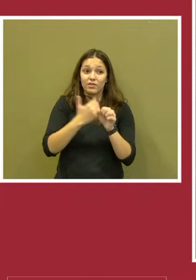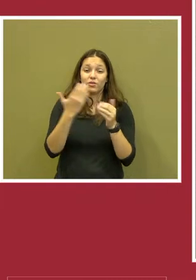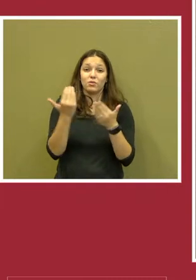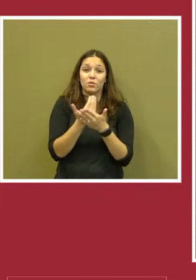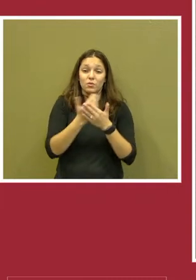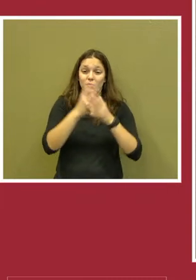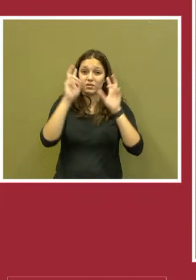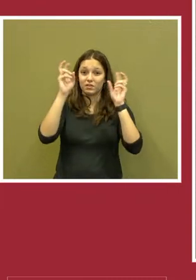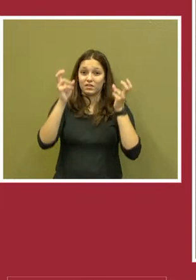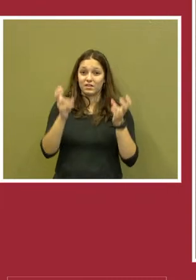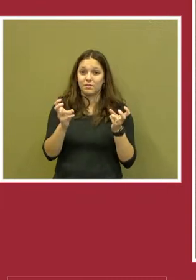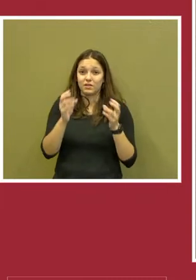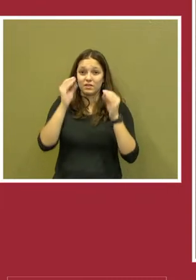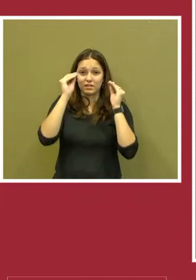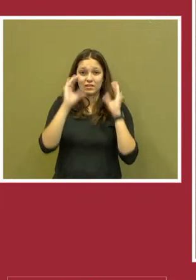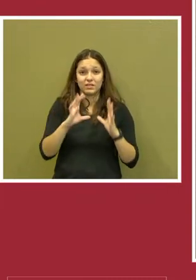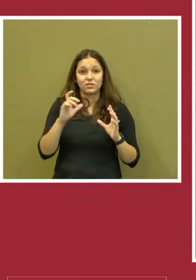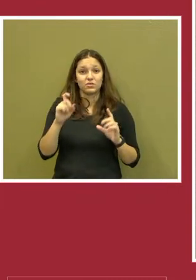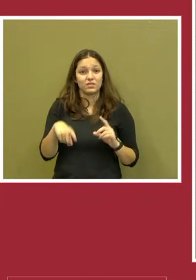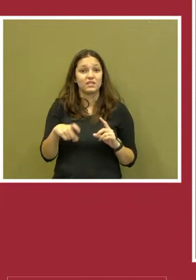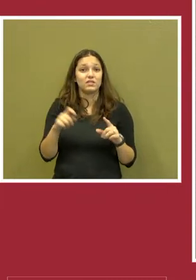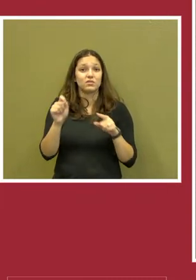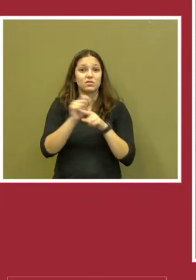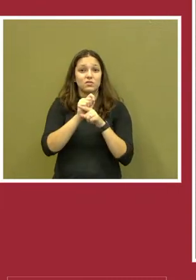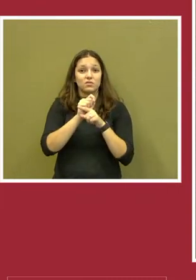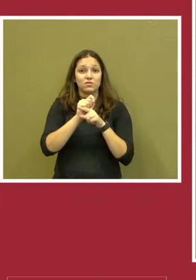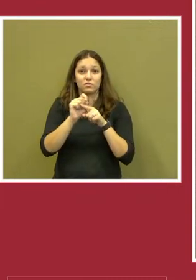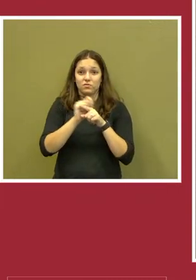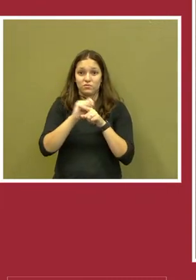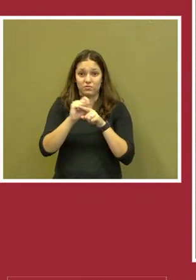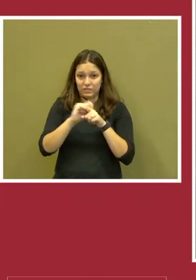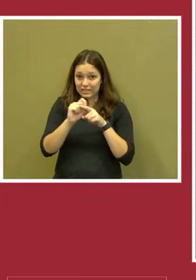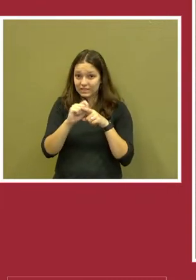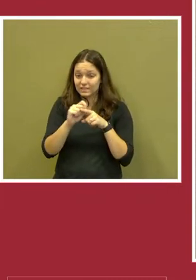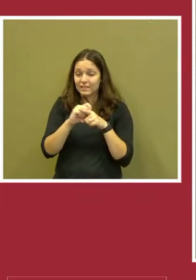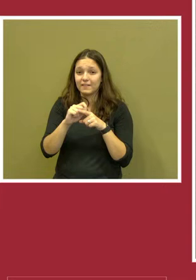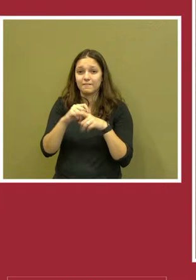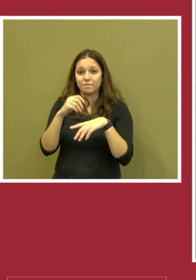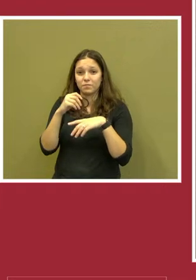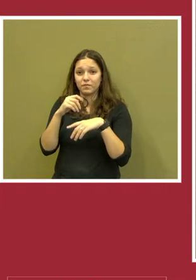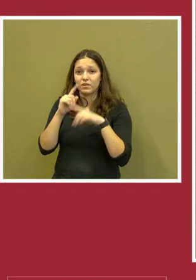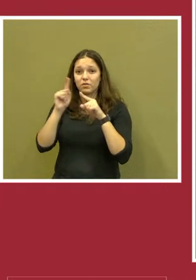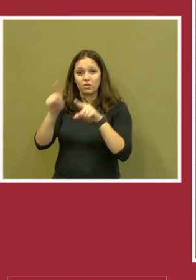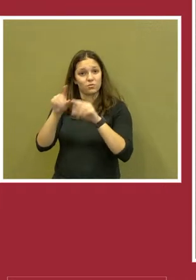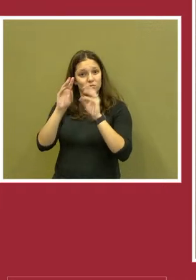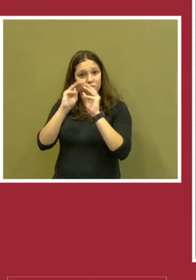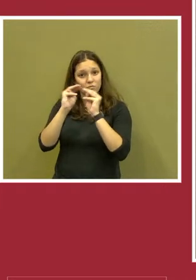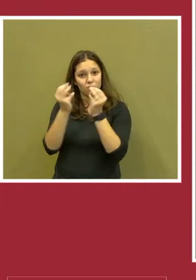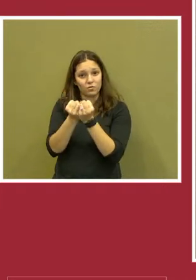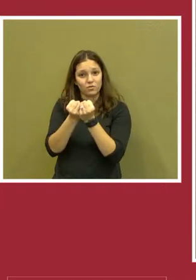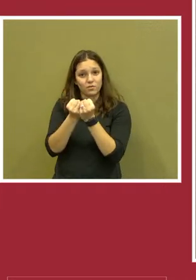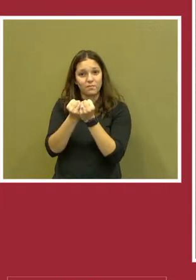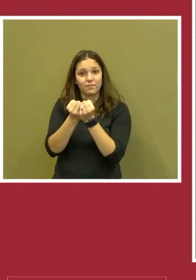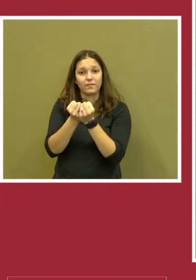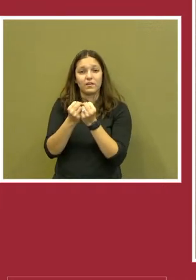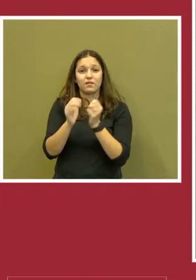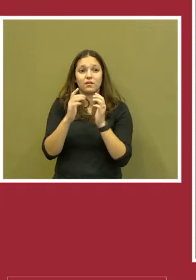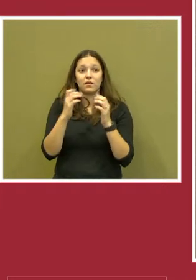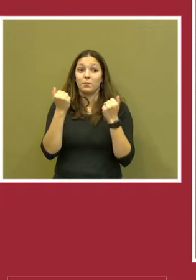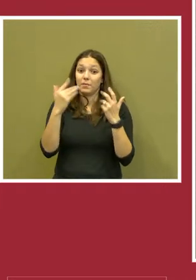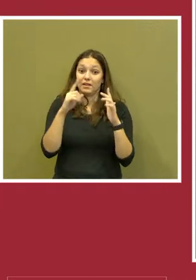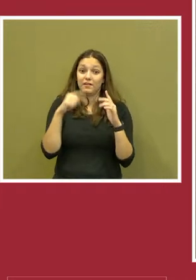that teachers need to get updated and go to a workshop. A lot of those are all over the